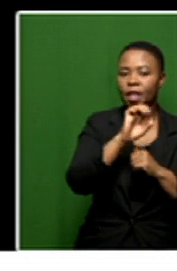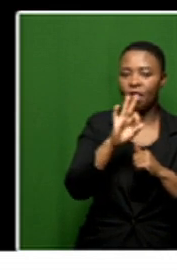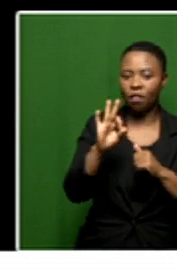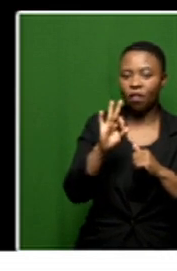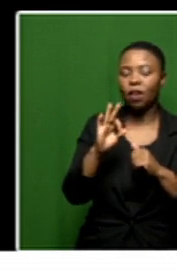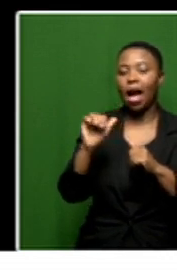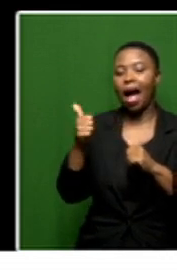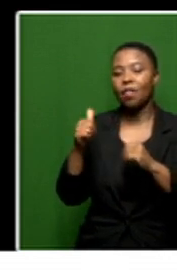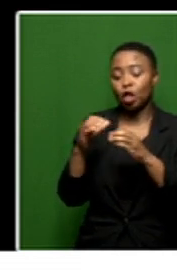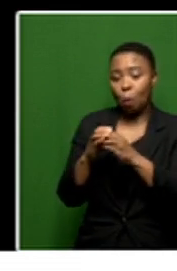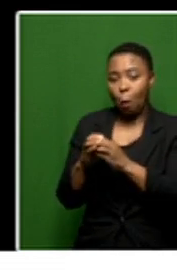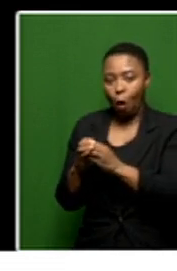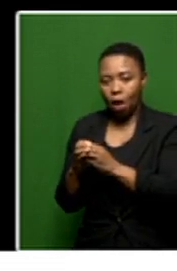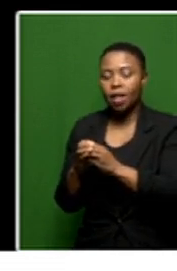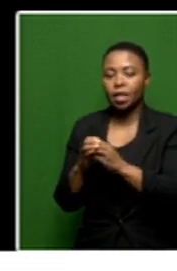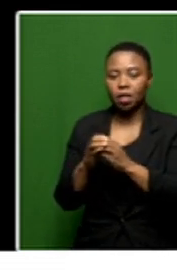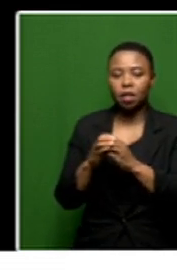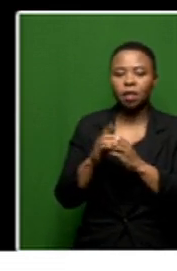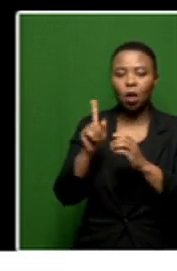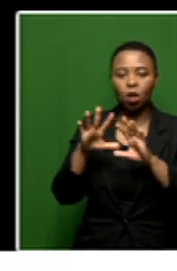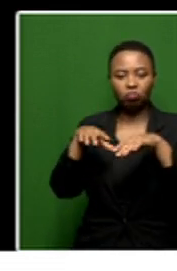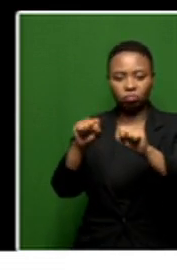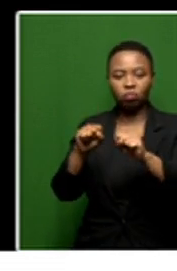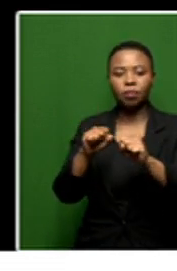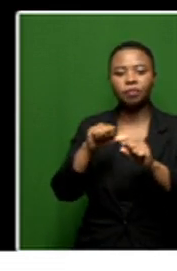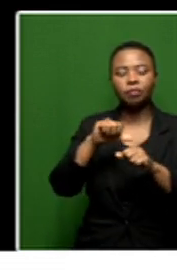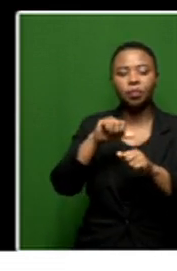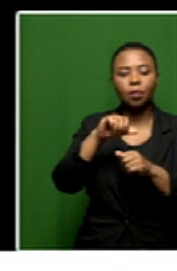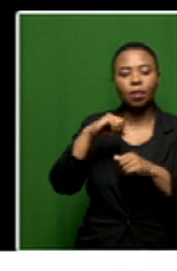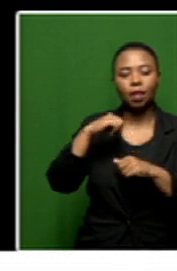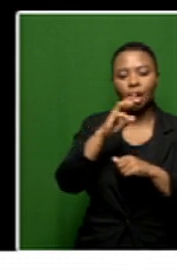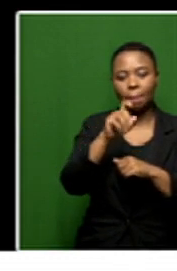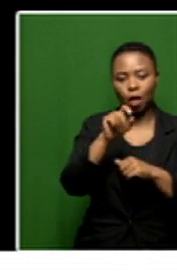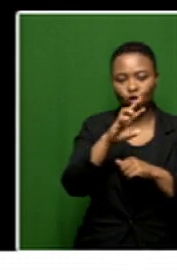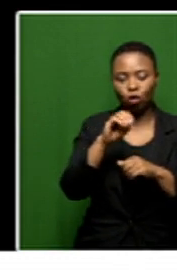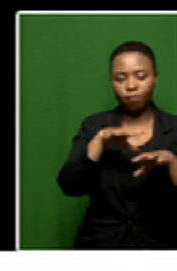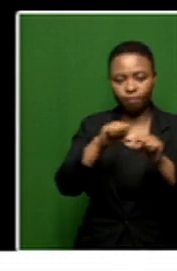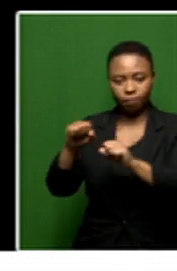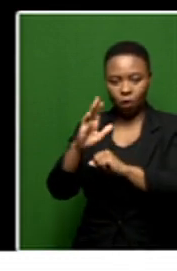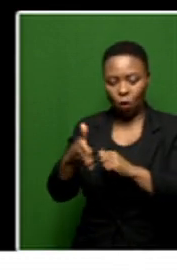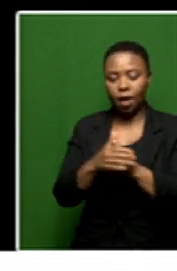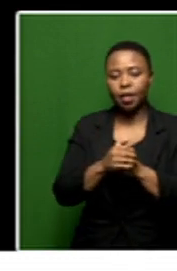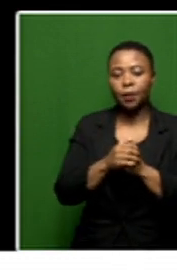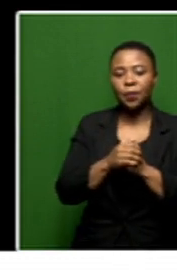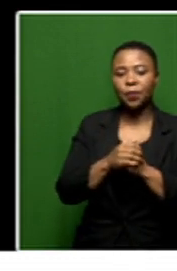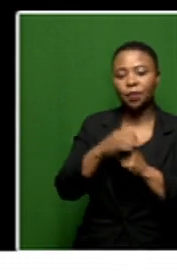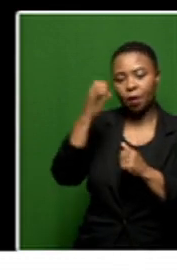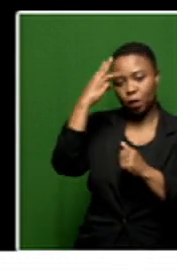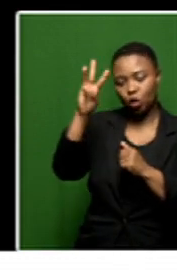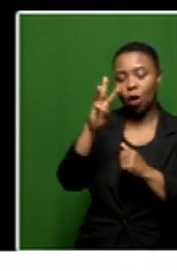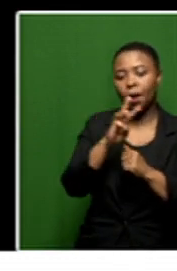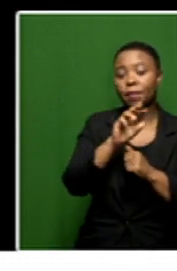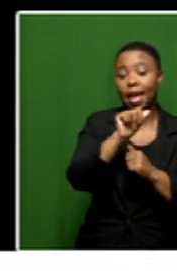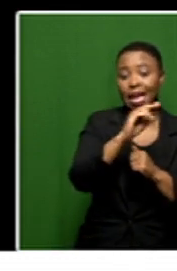smaller parties will become kingmakers in these metros. Going on to Tshwane, we've got the ANC and the